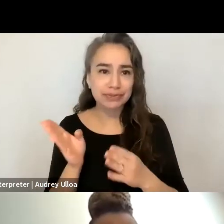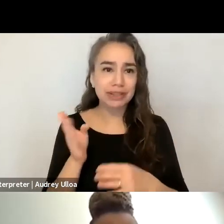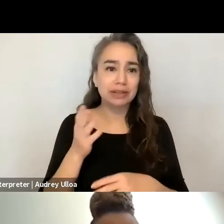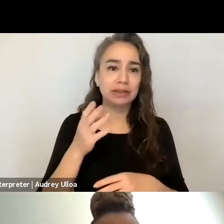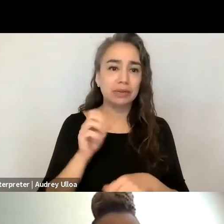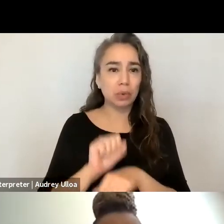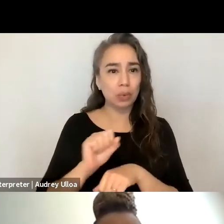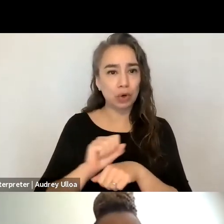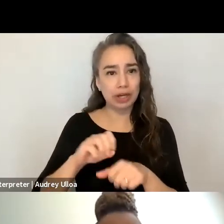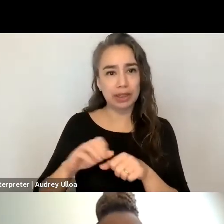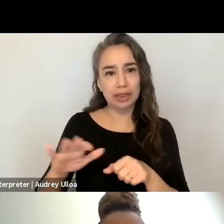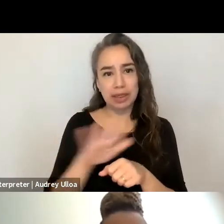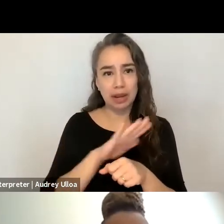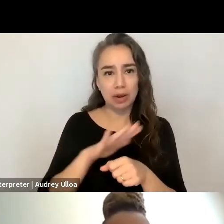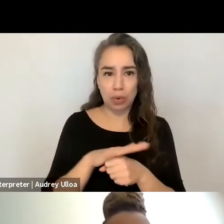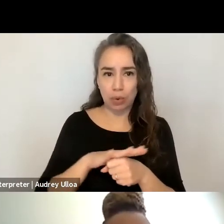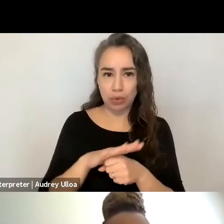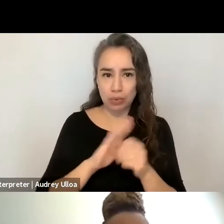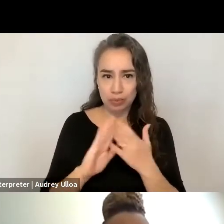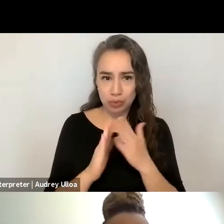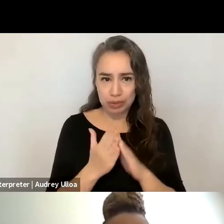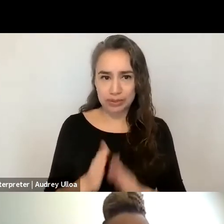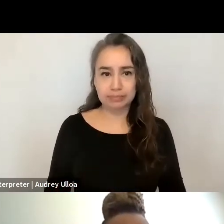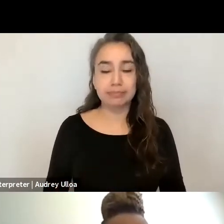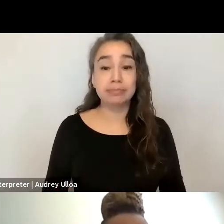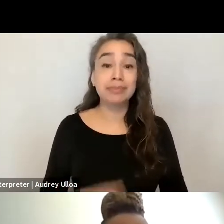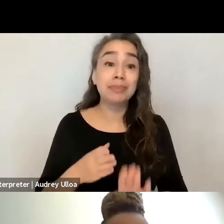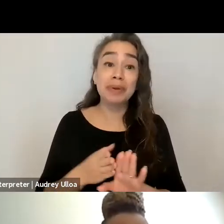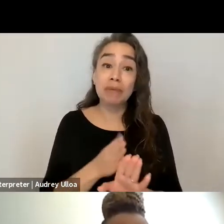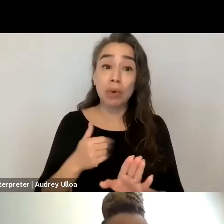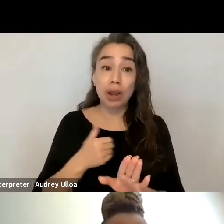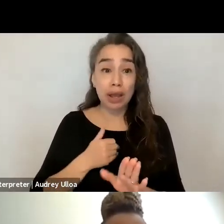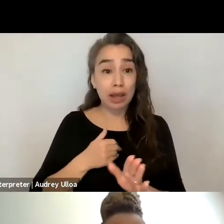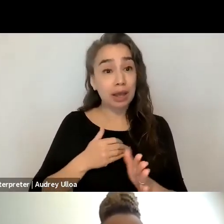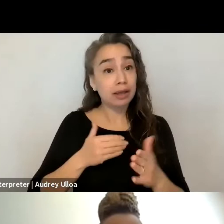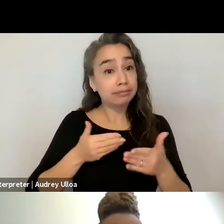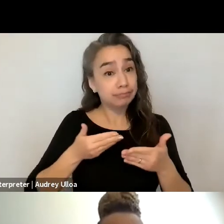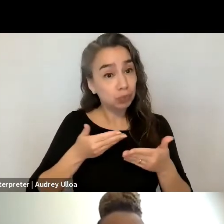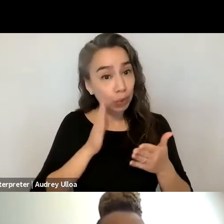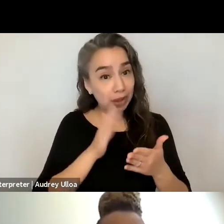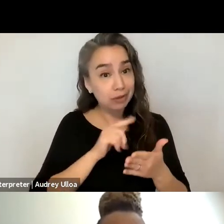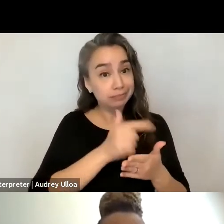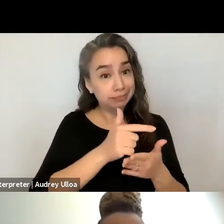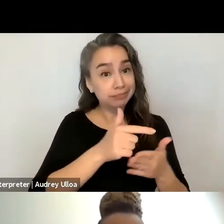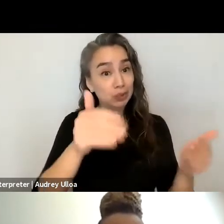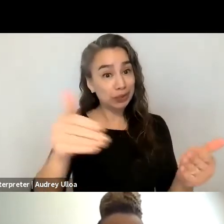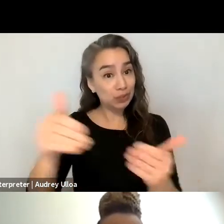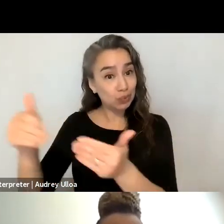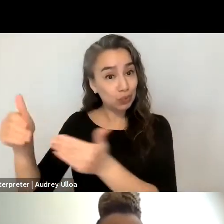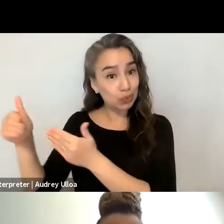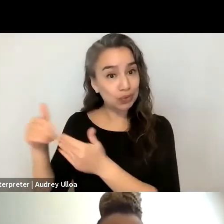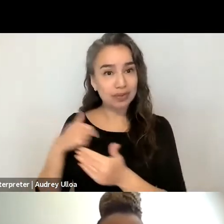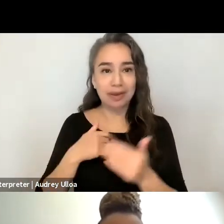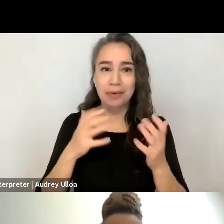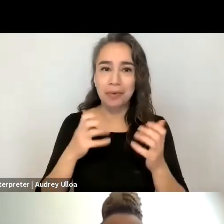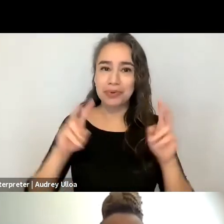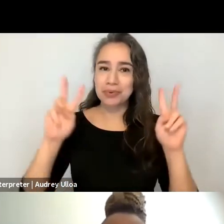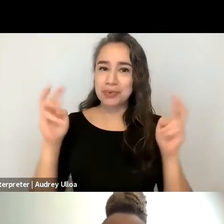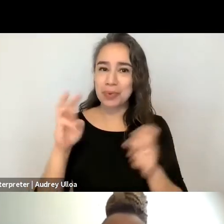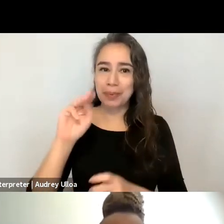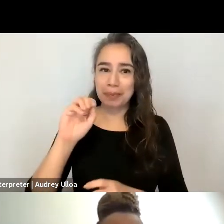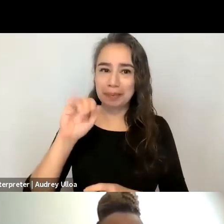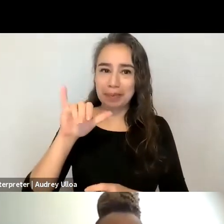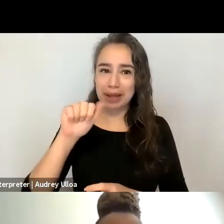their local communities. Before I allow them to each introduce themselves, I want to quote the great Maya Angelou.